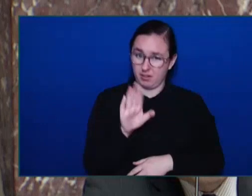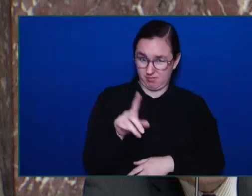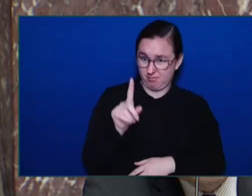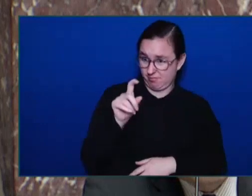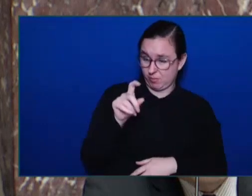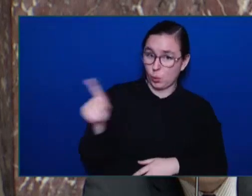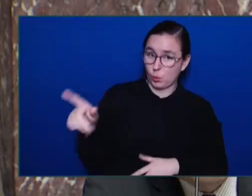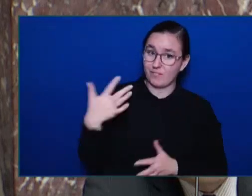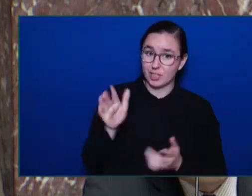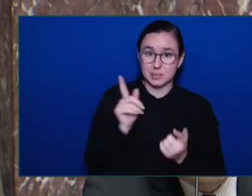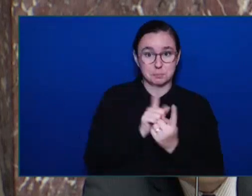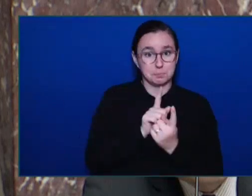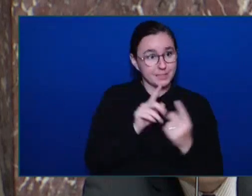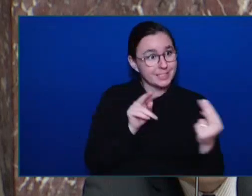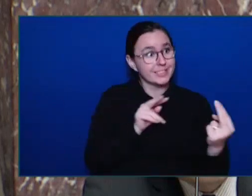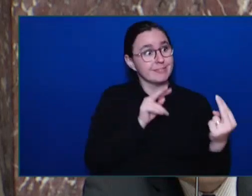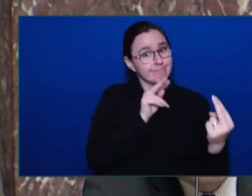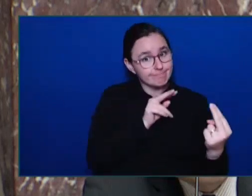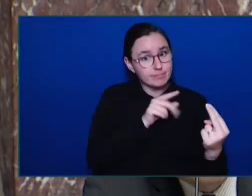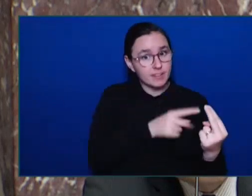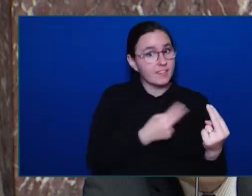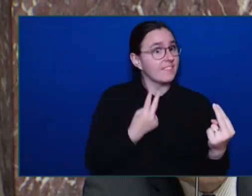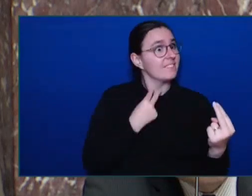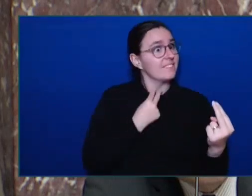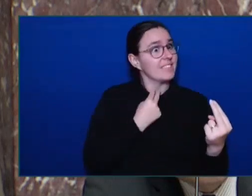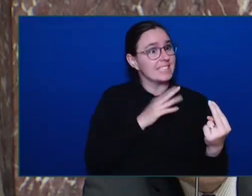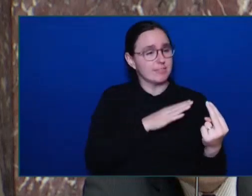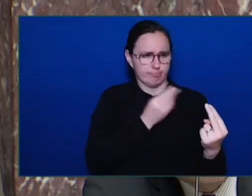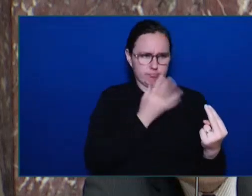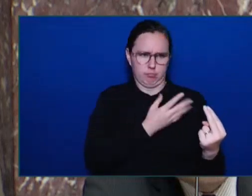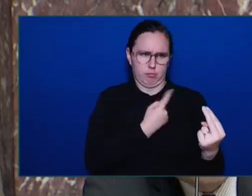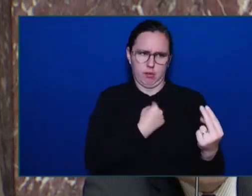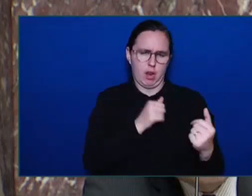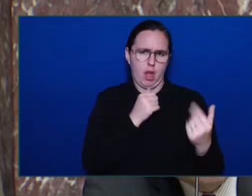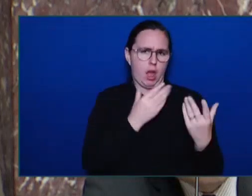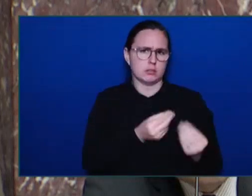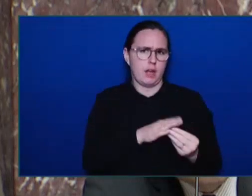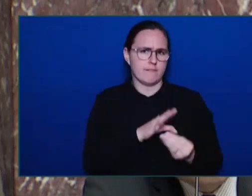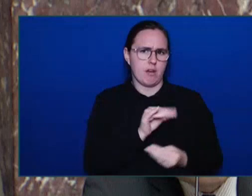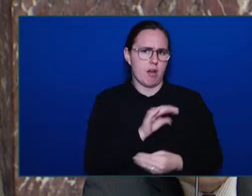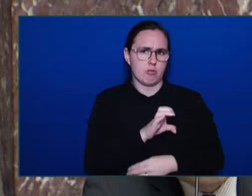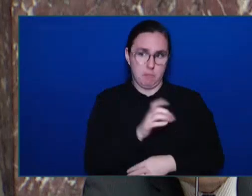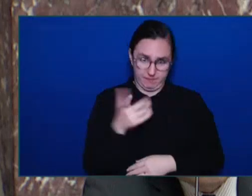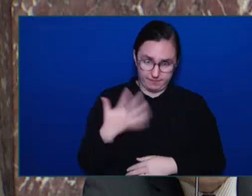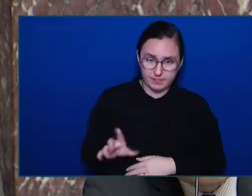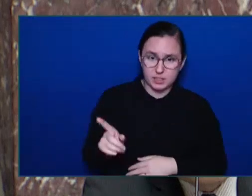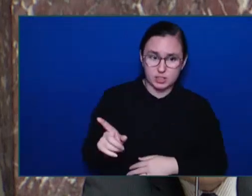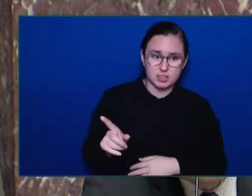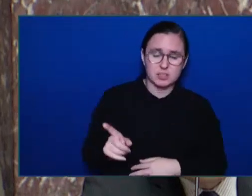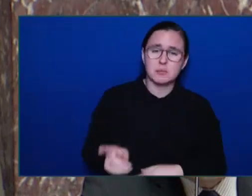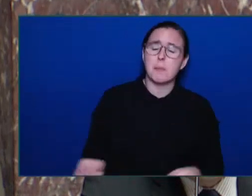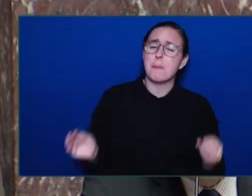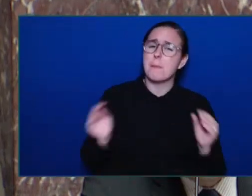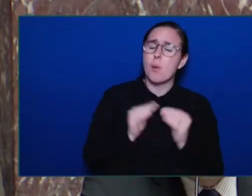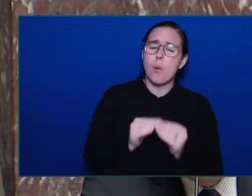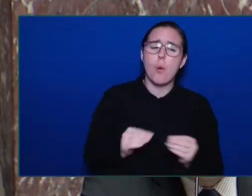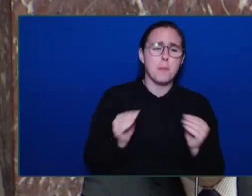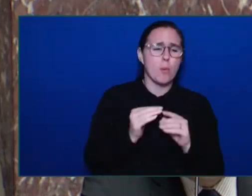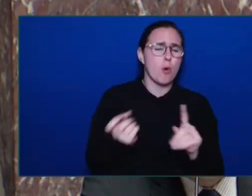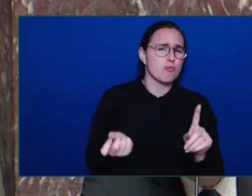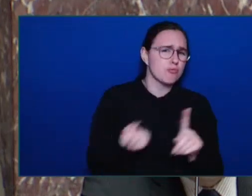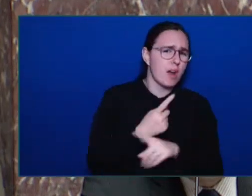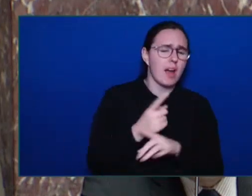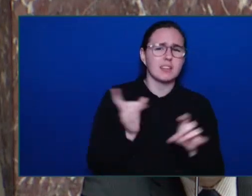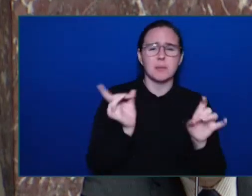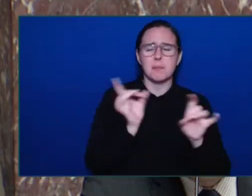random violence, theft, an explosion, and the Minister of Housing should feel ashamed of